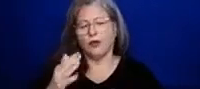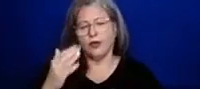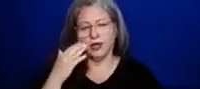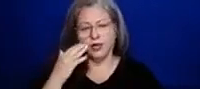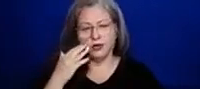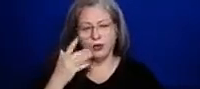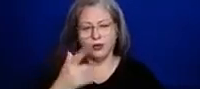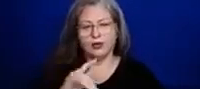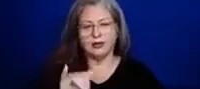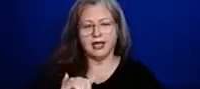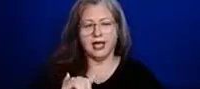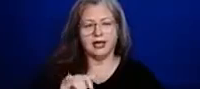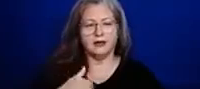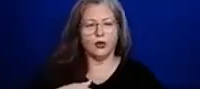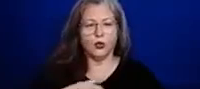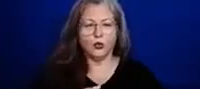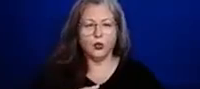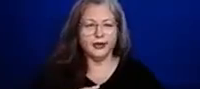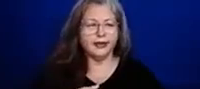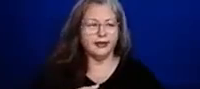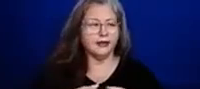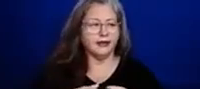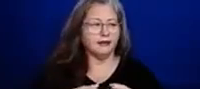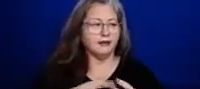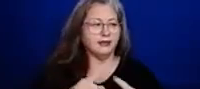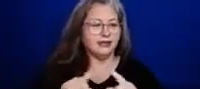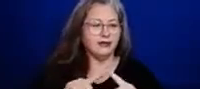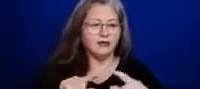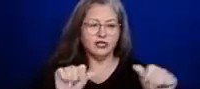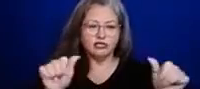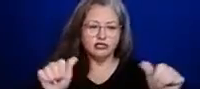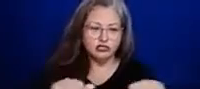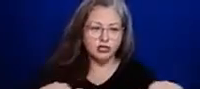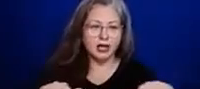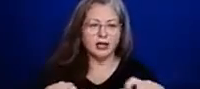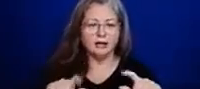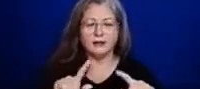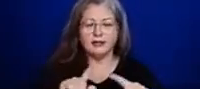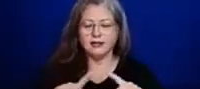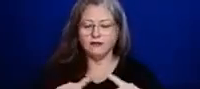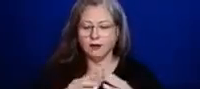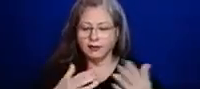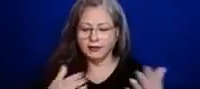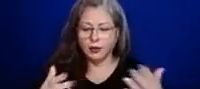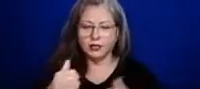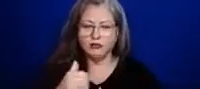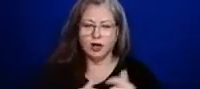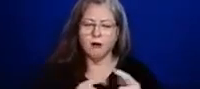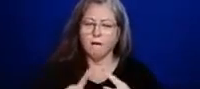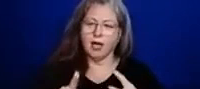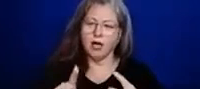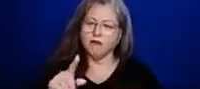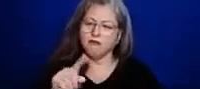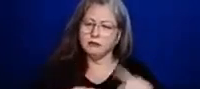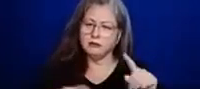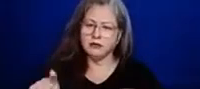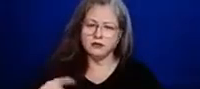know, how we are all equivalent in different shapes and different materials and structure.